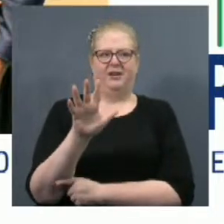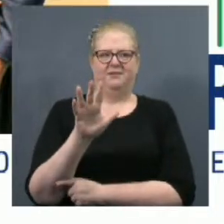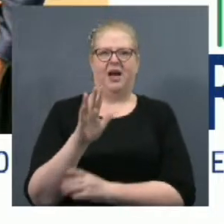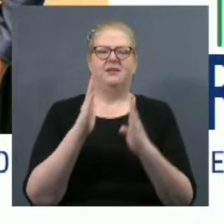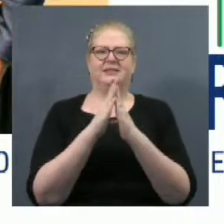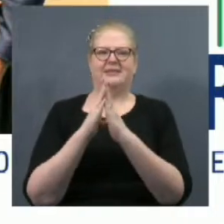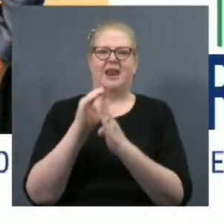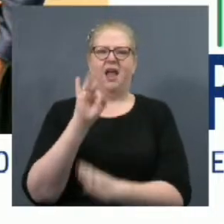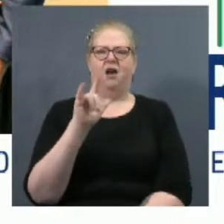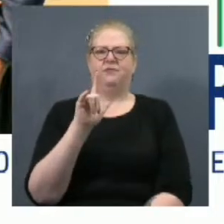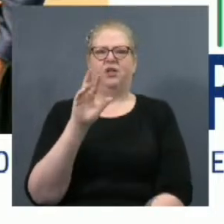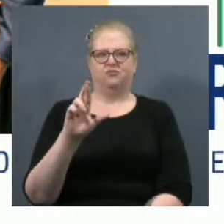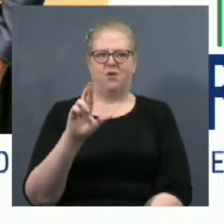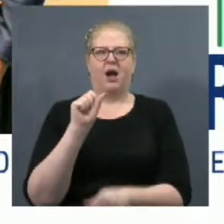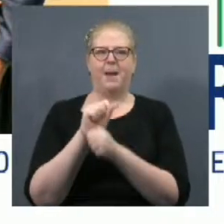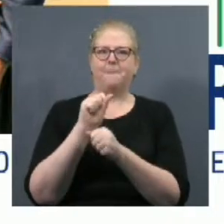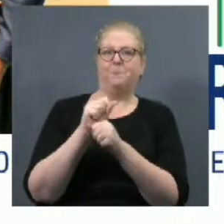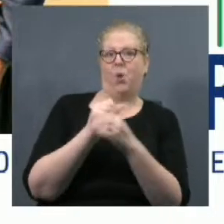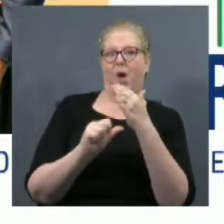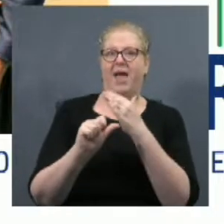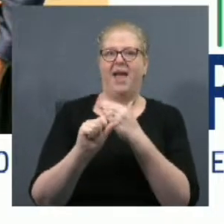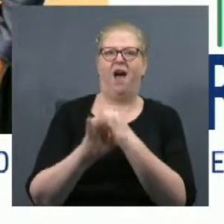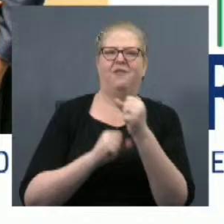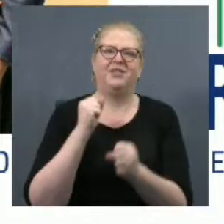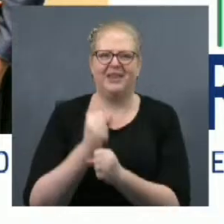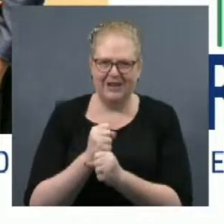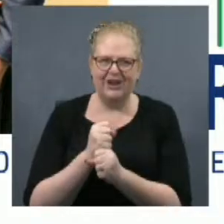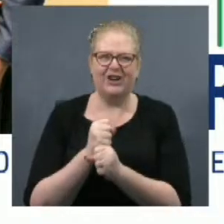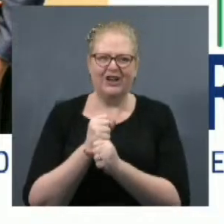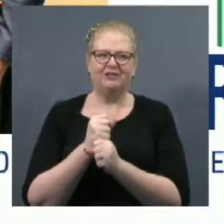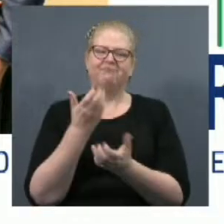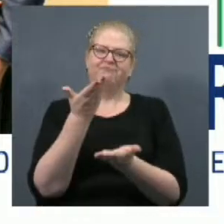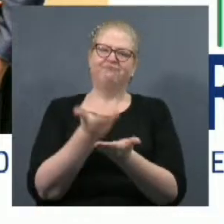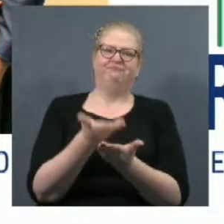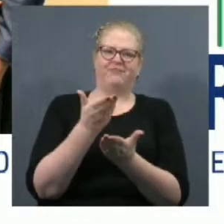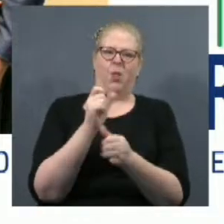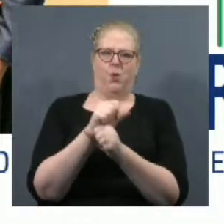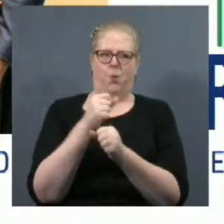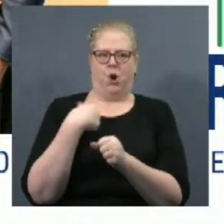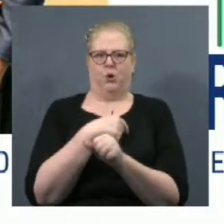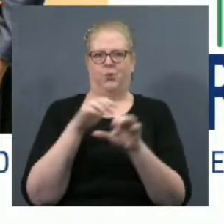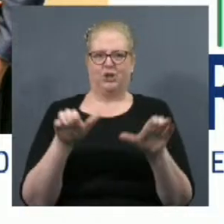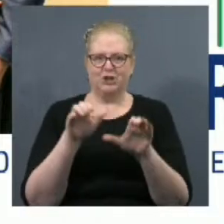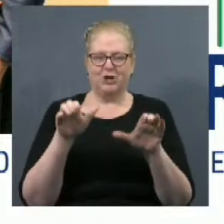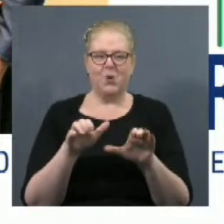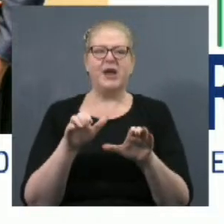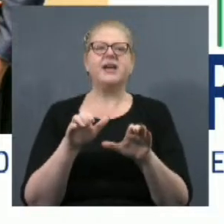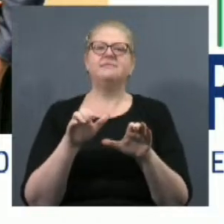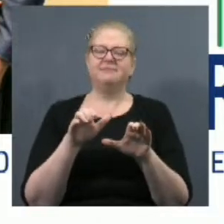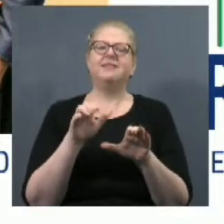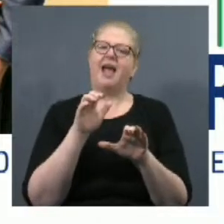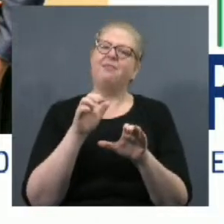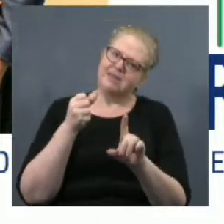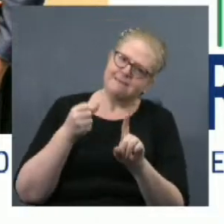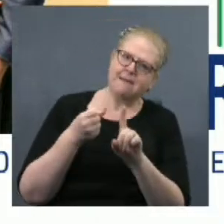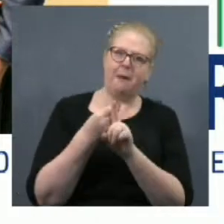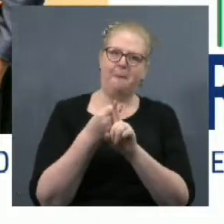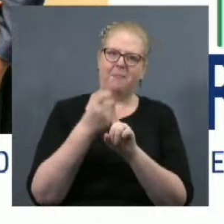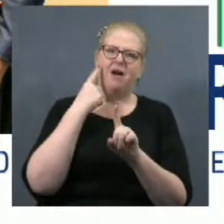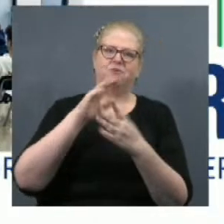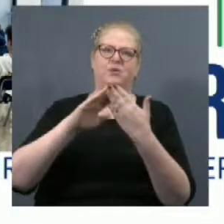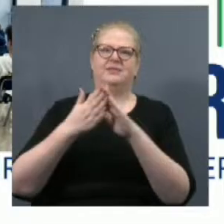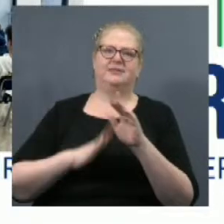Little Rock Employee of the Year. So that just kind of shows some of the work that we're doing and the type of impact that it has citywide.